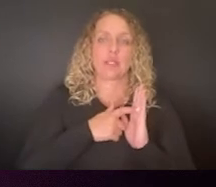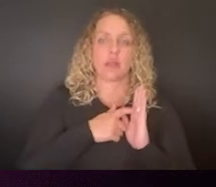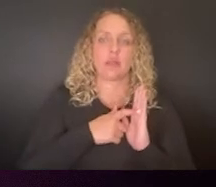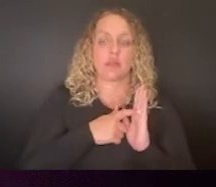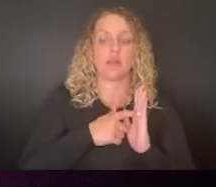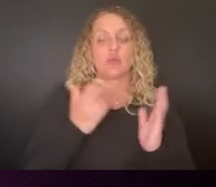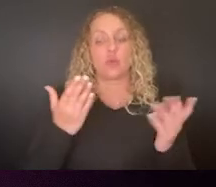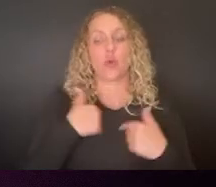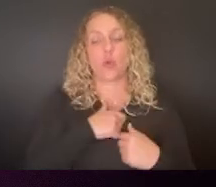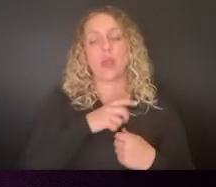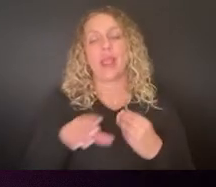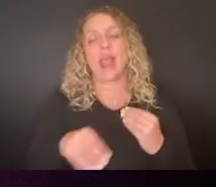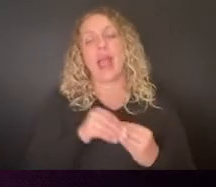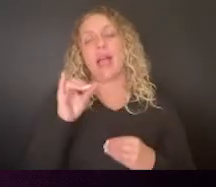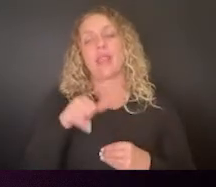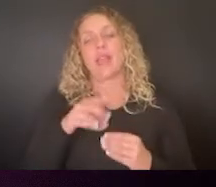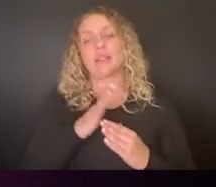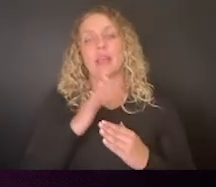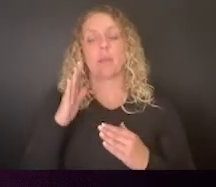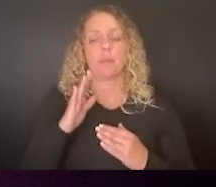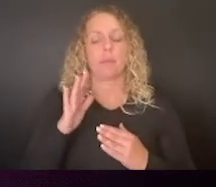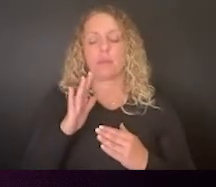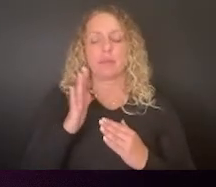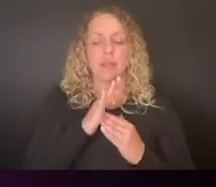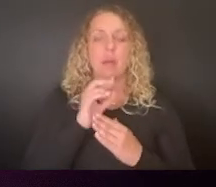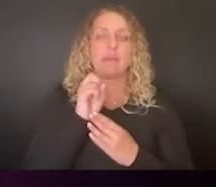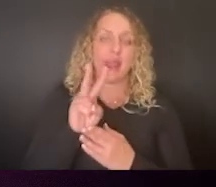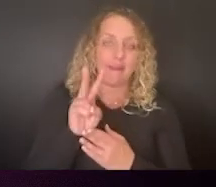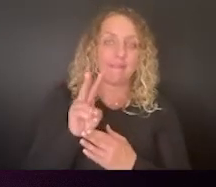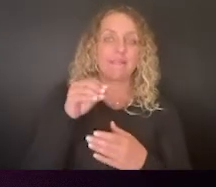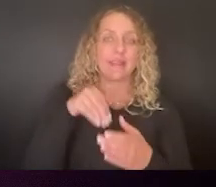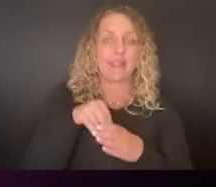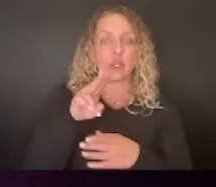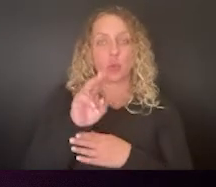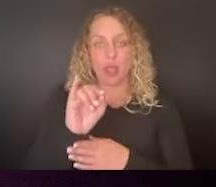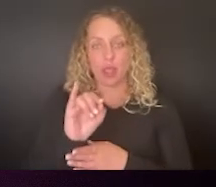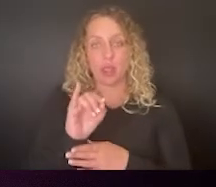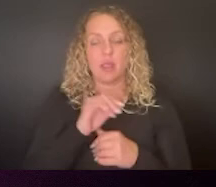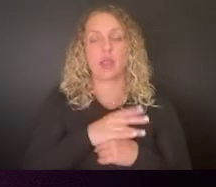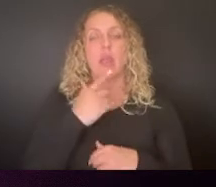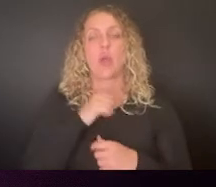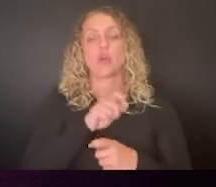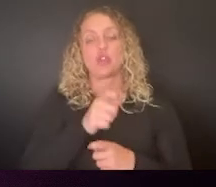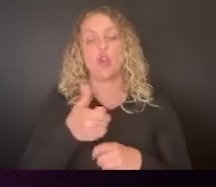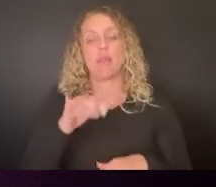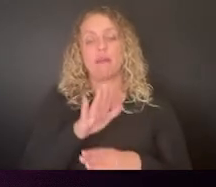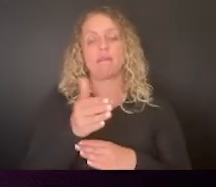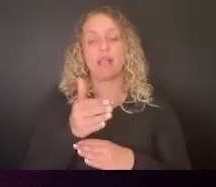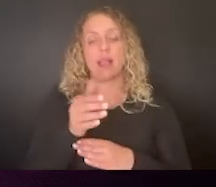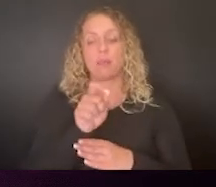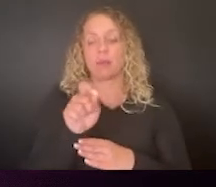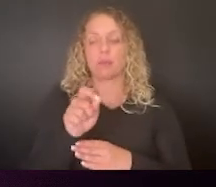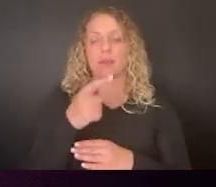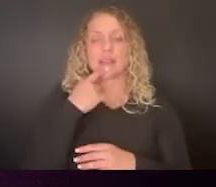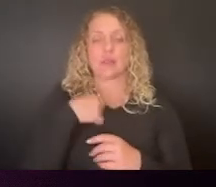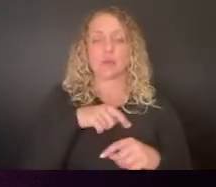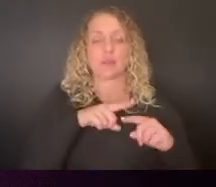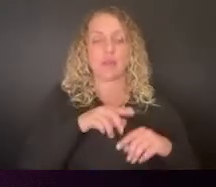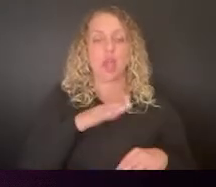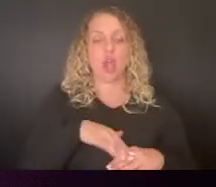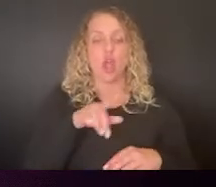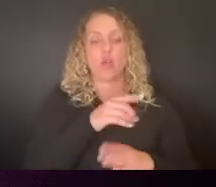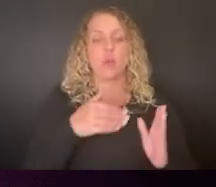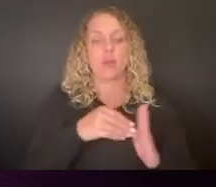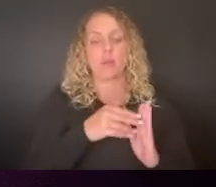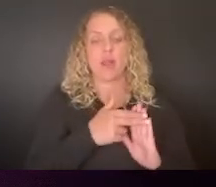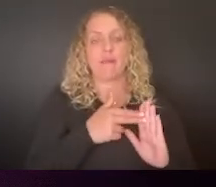We added a top bar spike flag and used the rebrand flag as a prerequisite. So we could add that